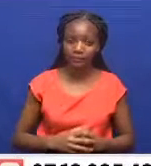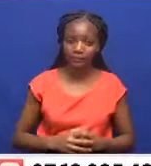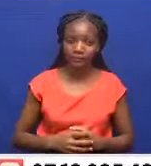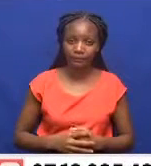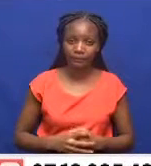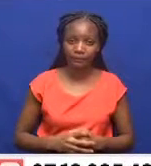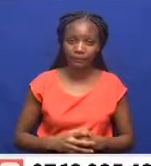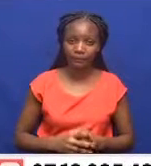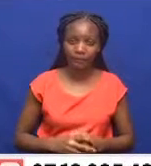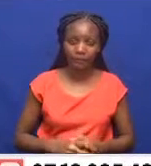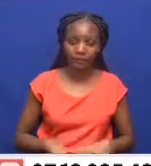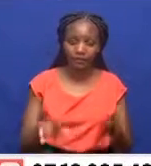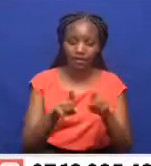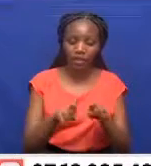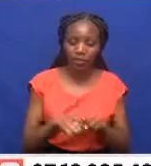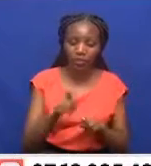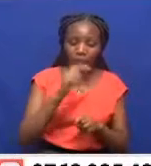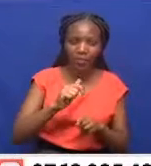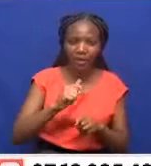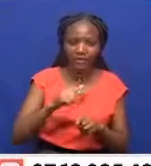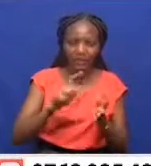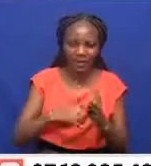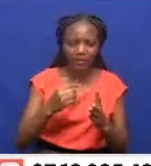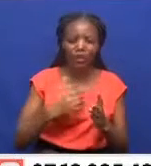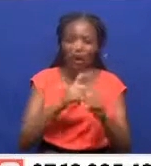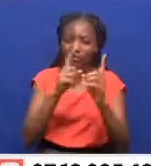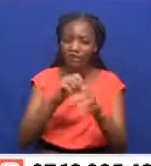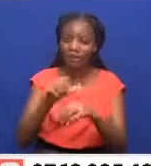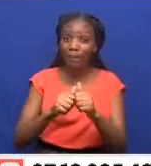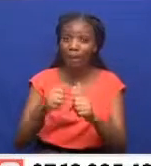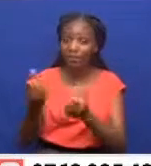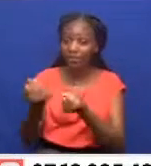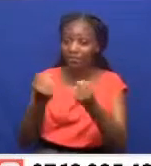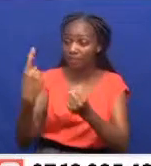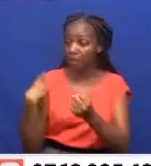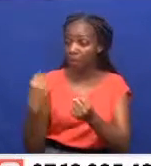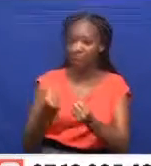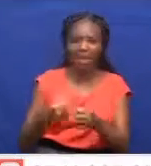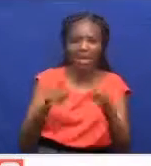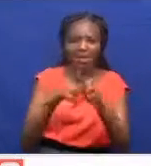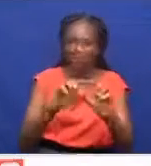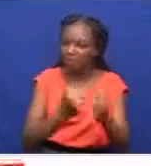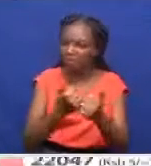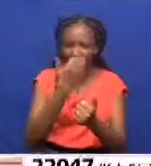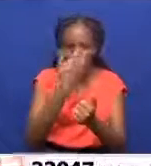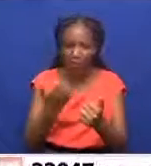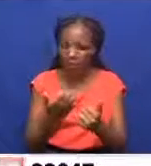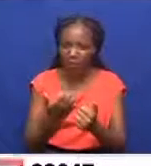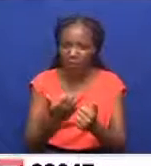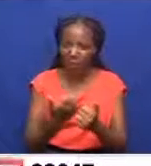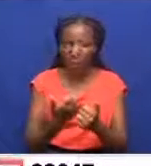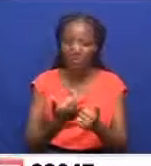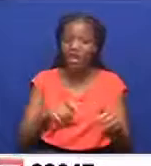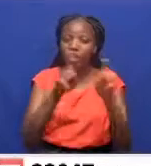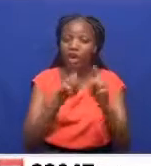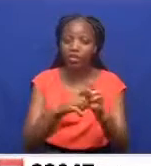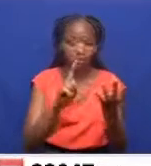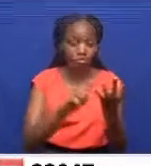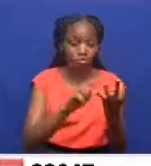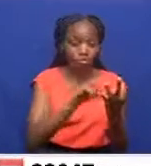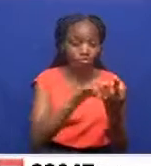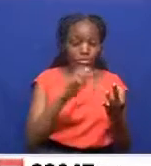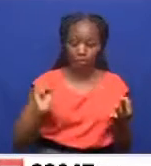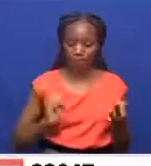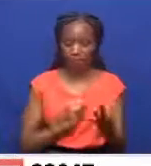So it's not enough to dismiss the question of the number plate, and it's not enough to dismiss the question of color. Three senators, Cleophas Malala,